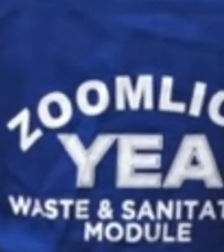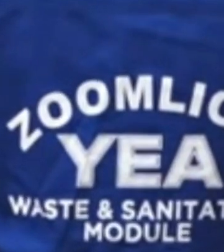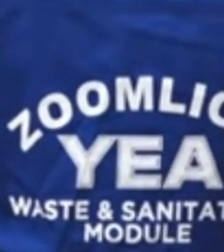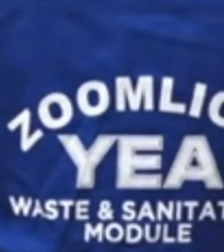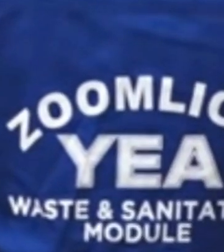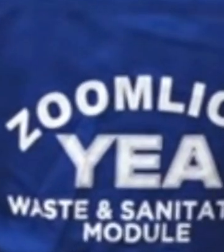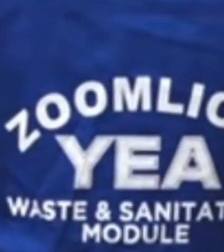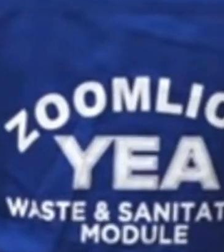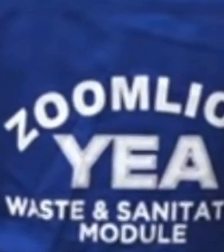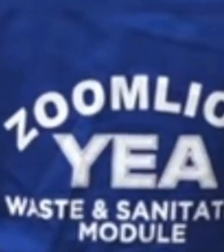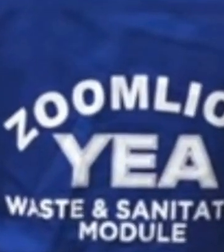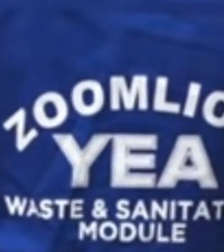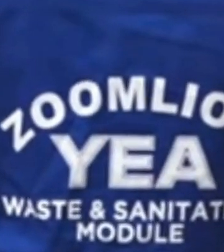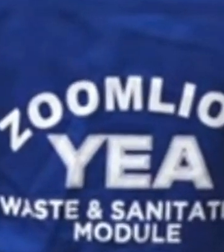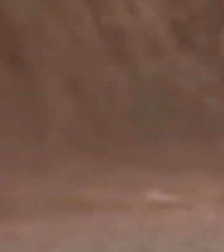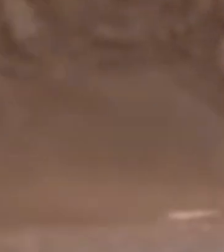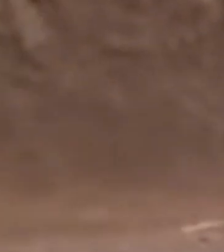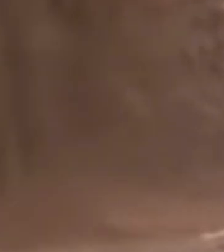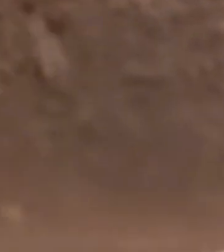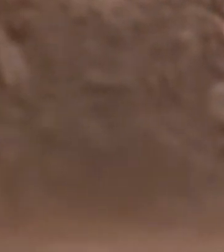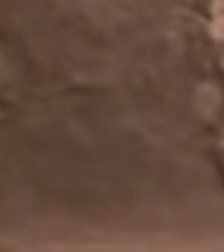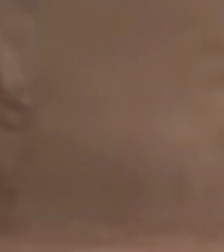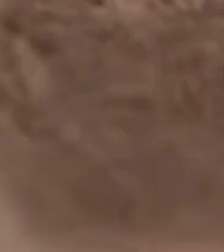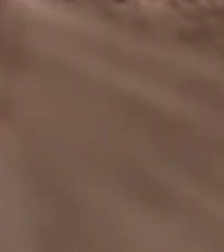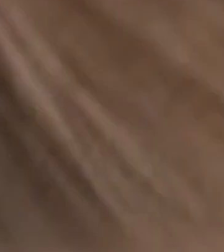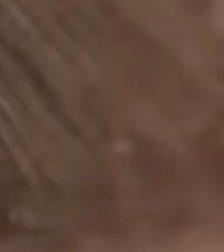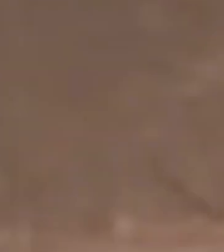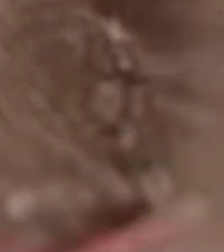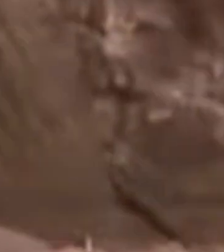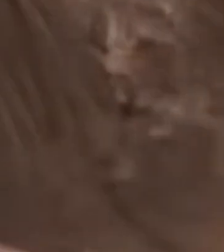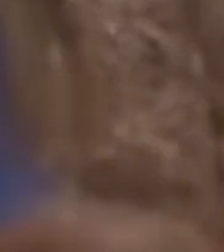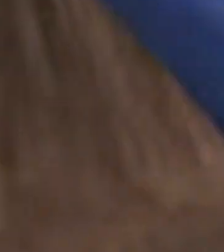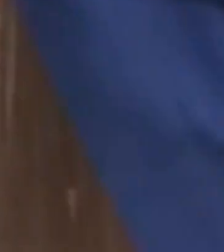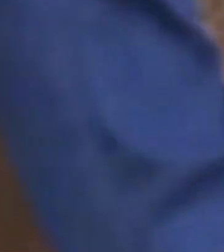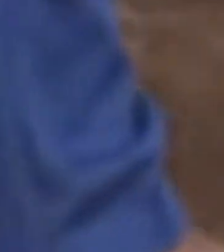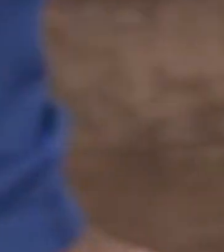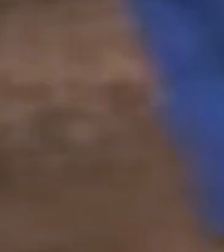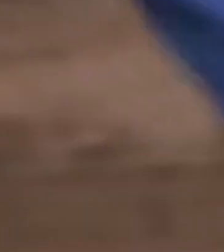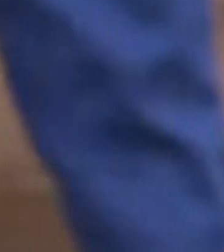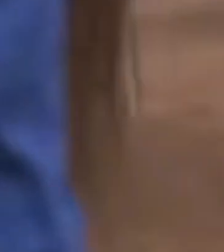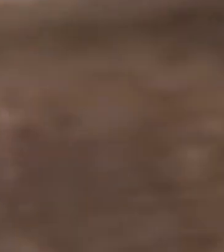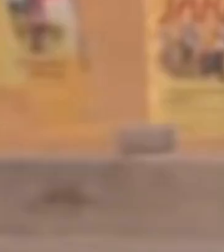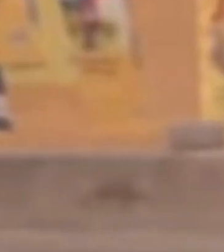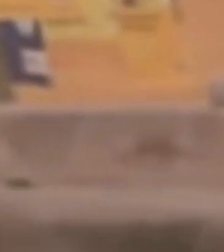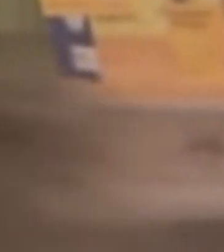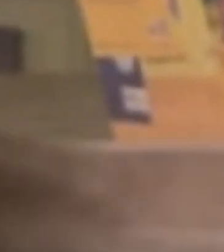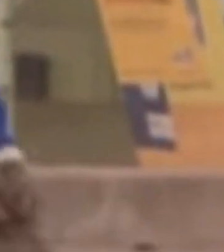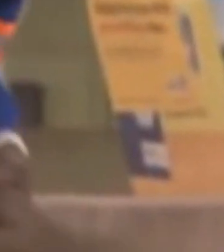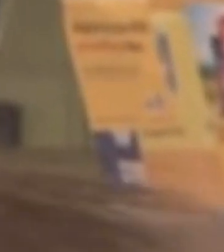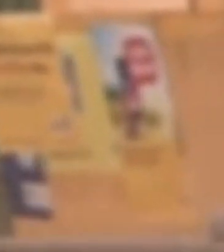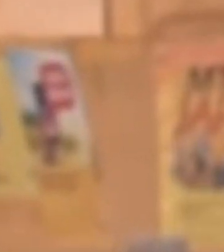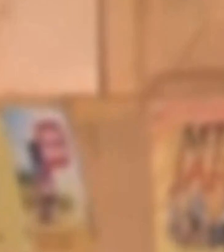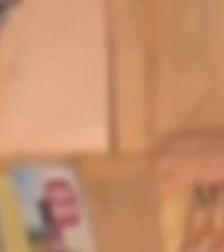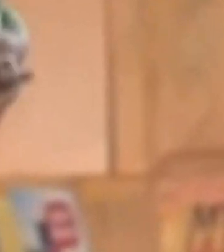the downtrodden women who sweep our streets under this model. They receive